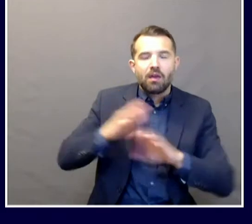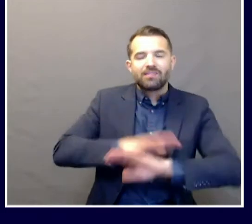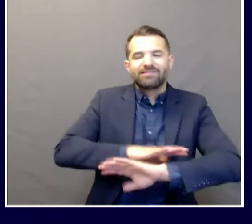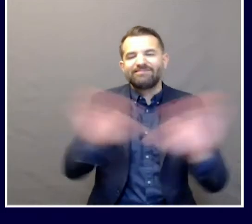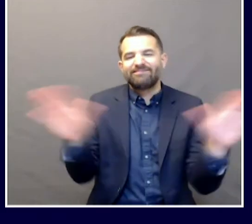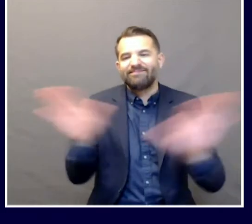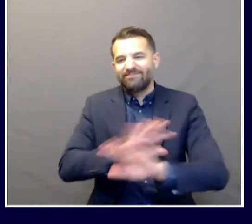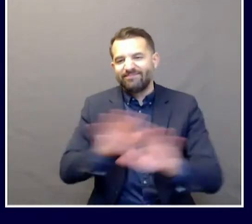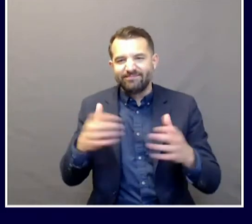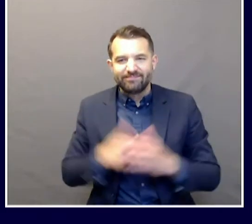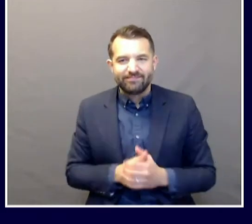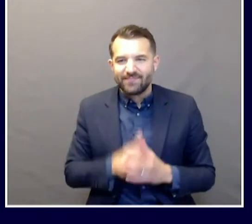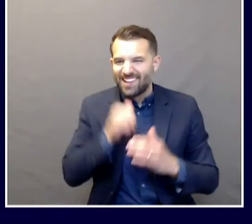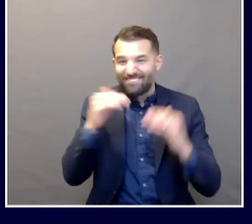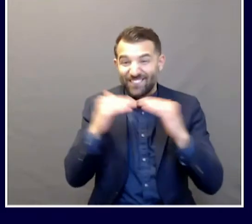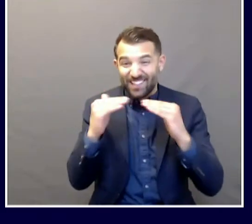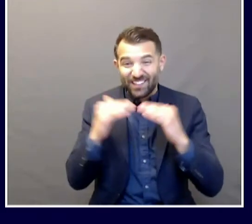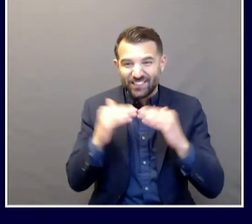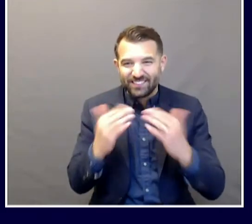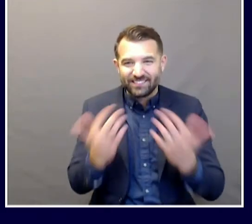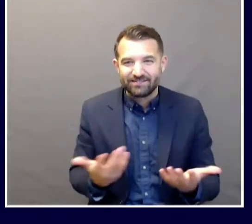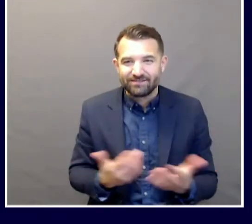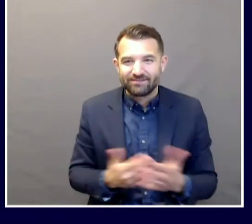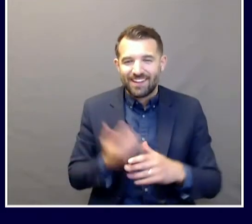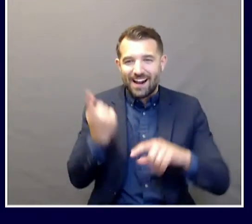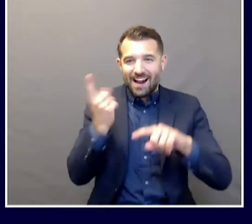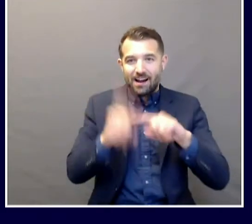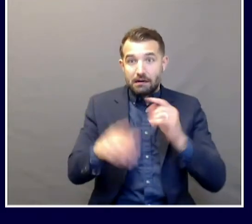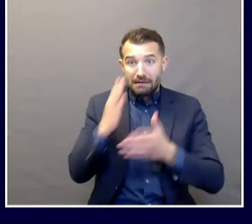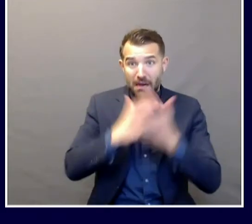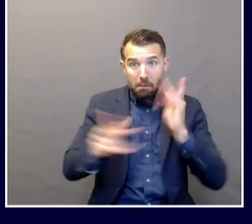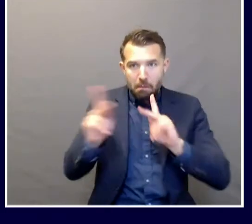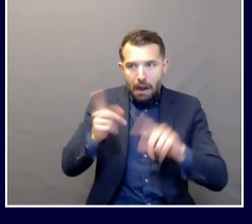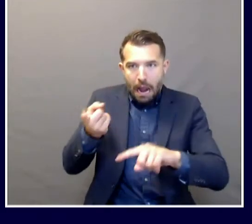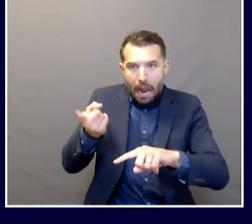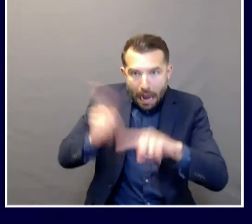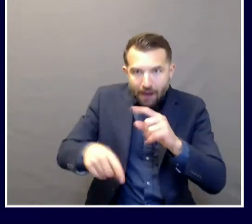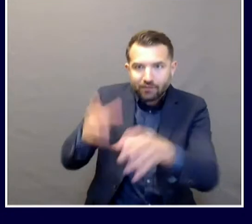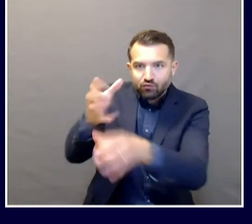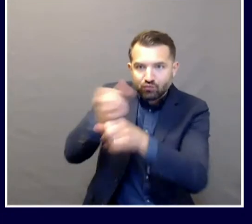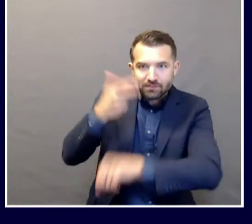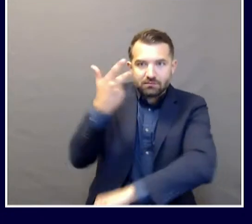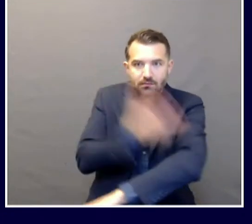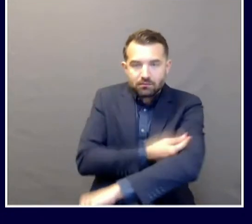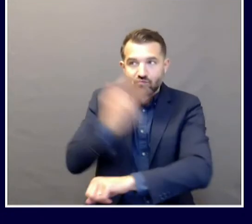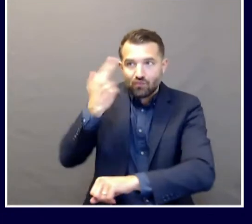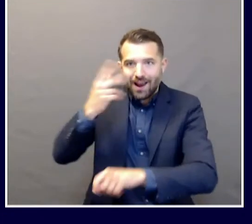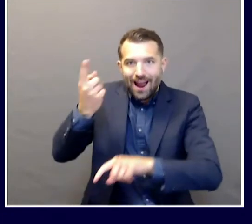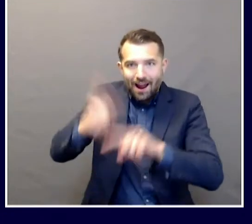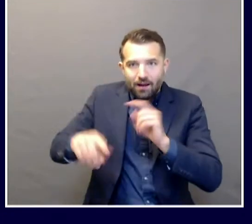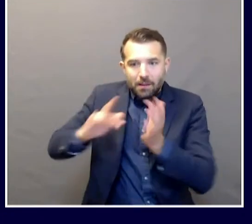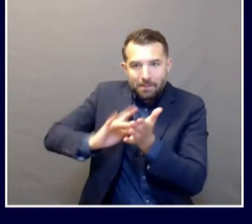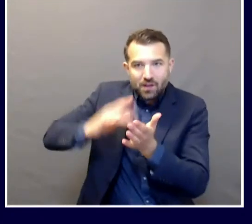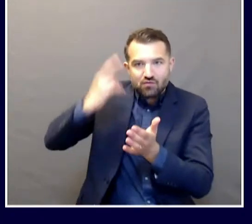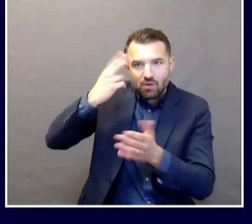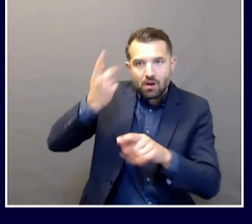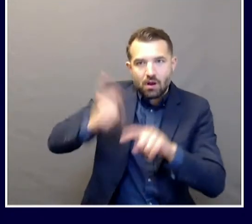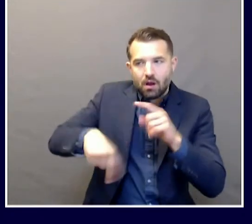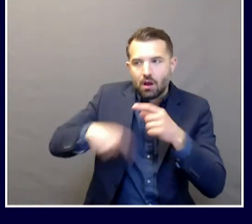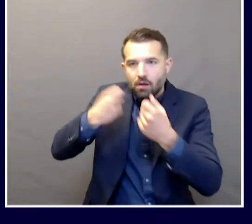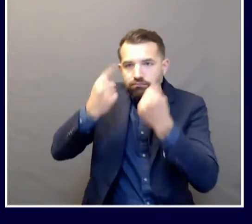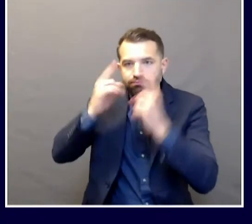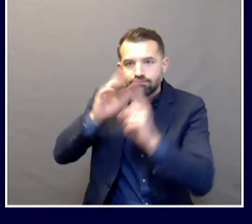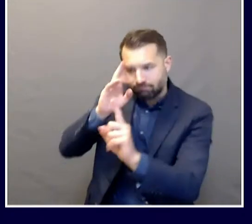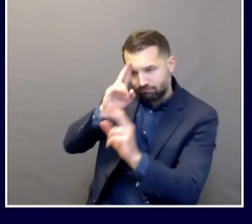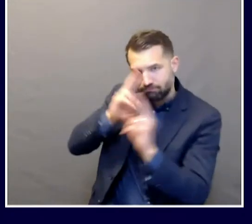has not been or cannot be vaccinated. So we've got to balance this access to essential services. There are also concerns, of course, around